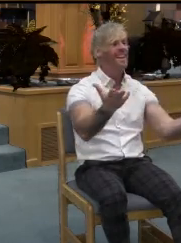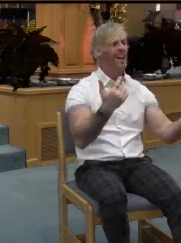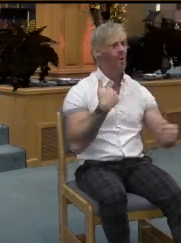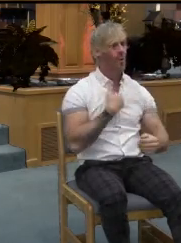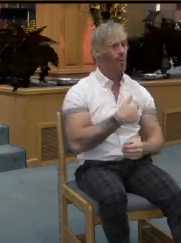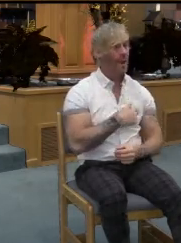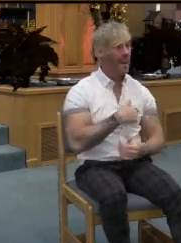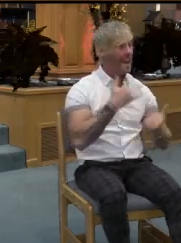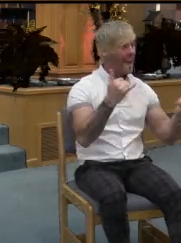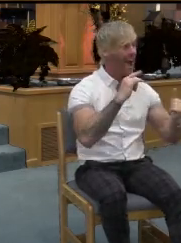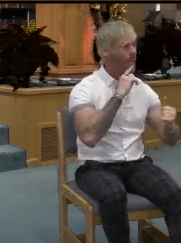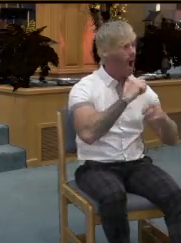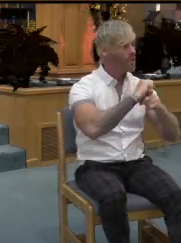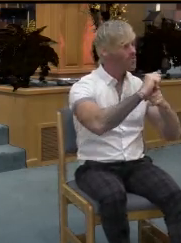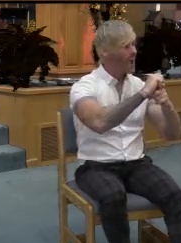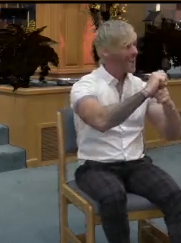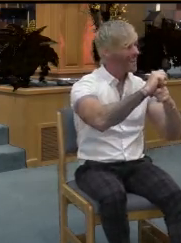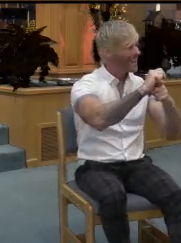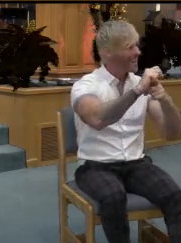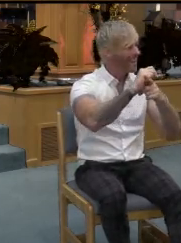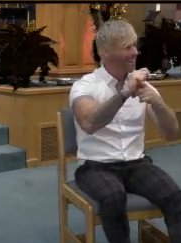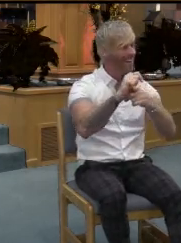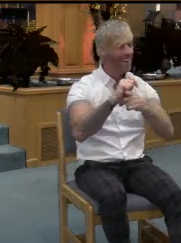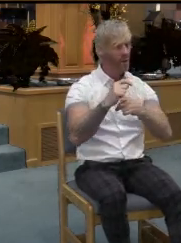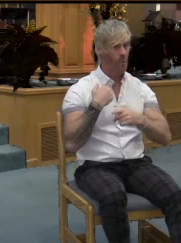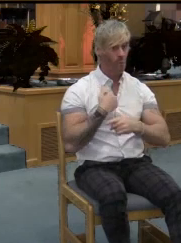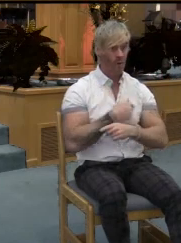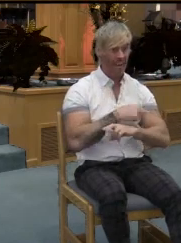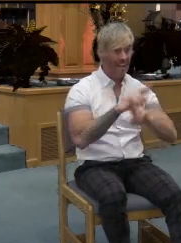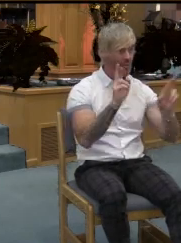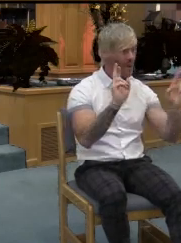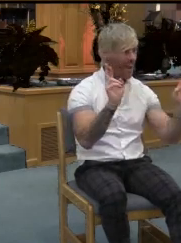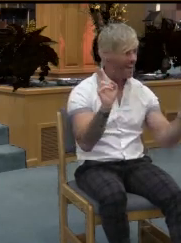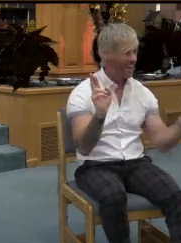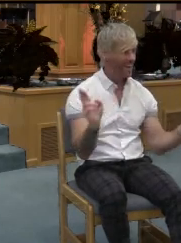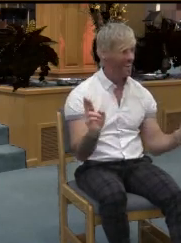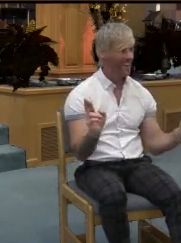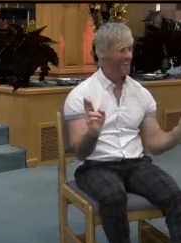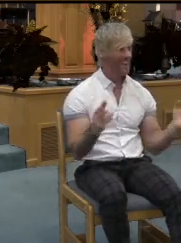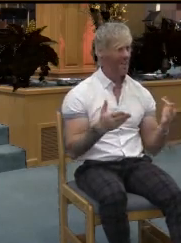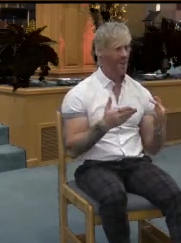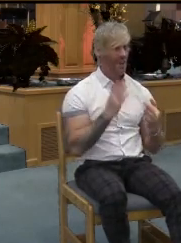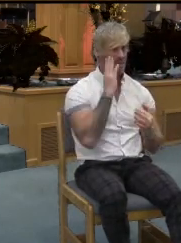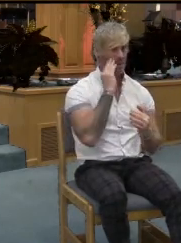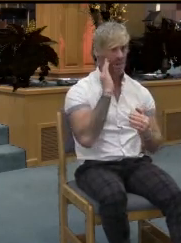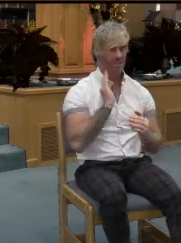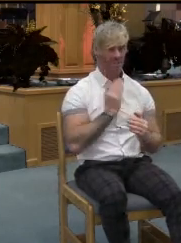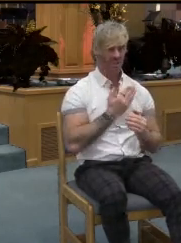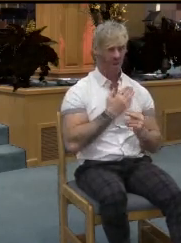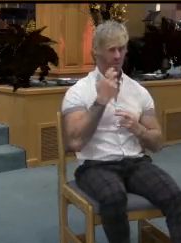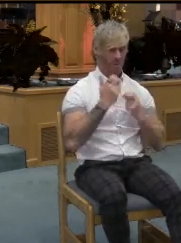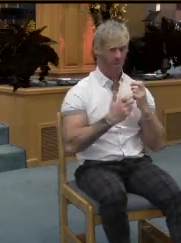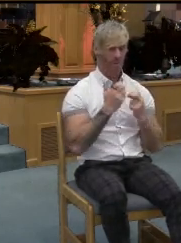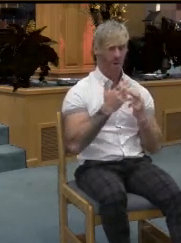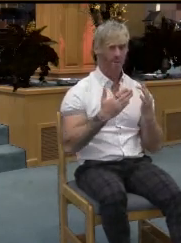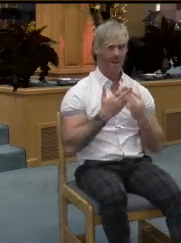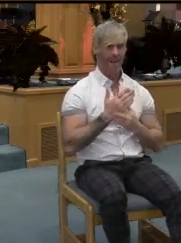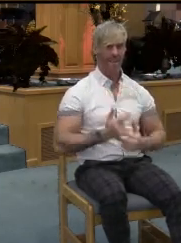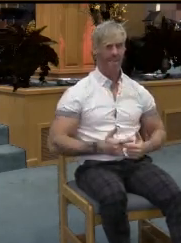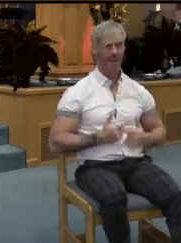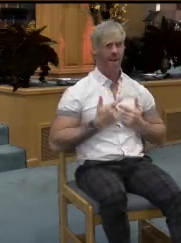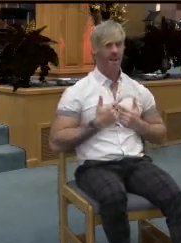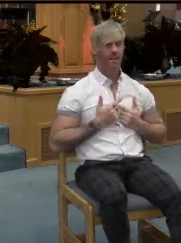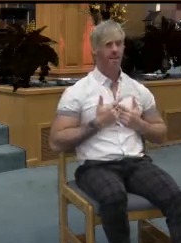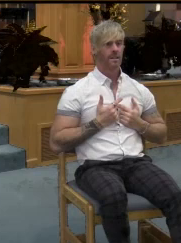folks. We're in training. We're getting ready when we go through these problems in life. Contentment is learned